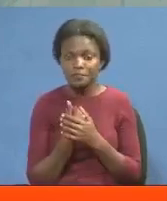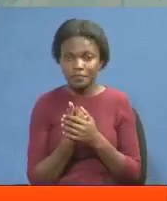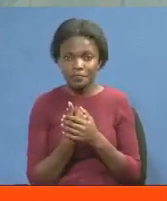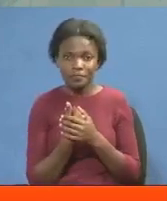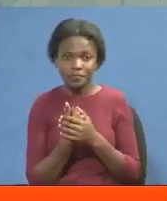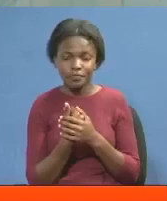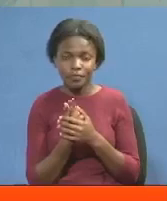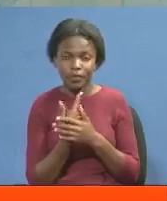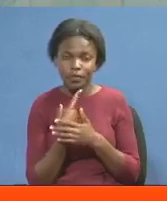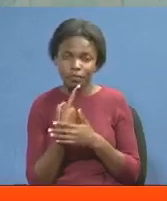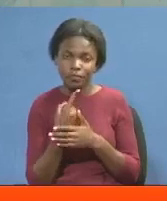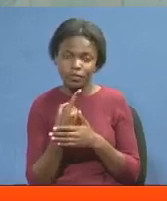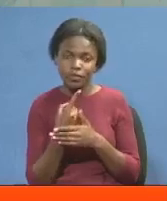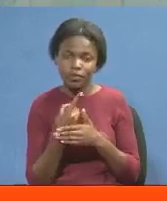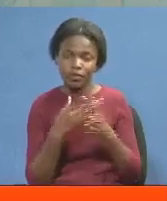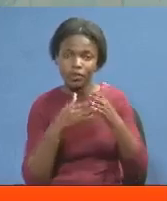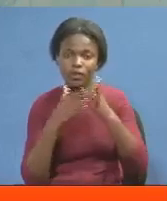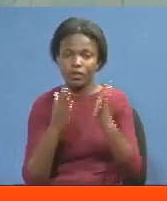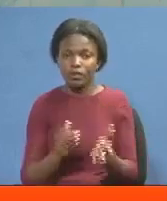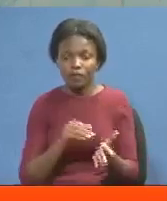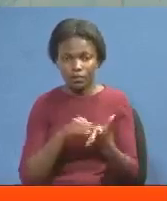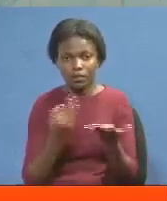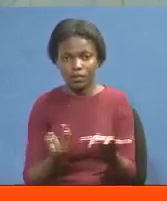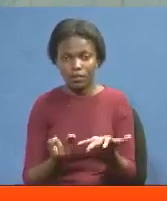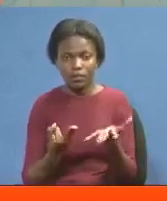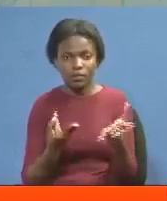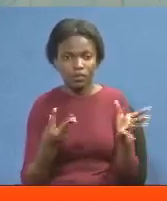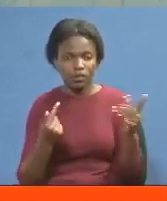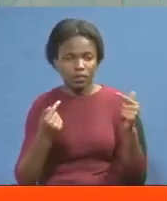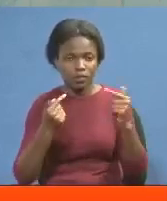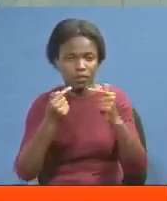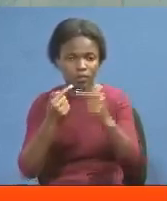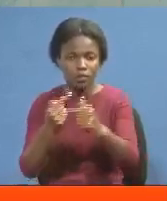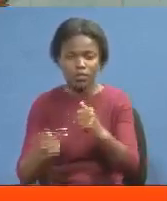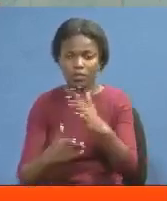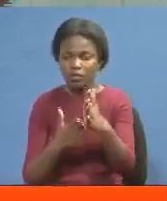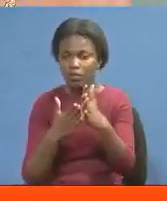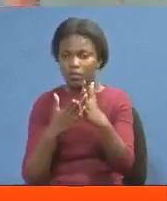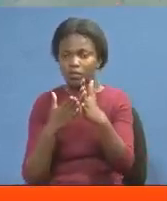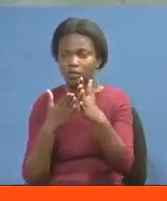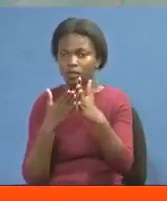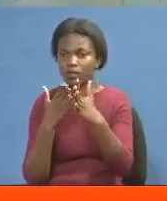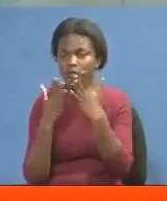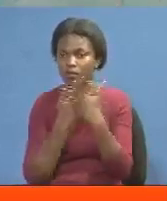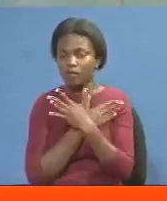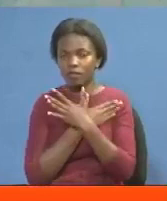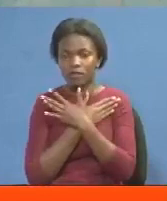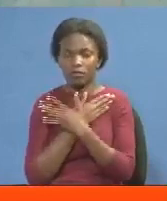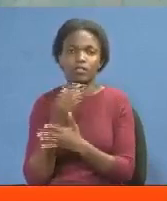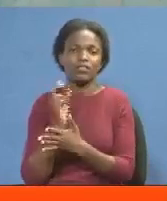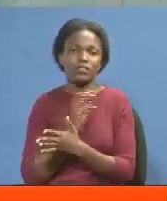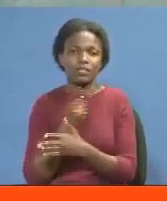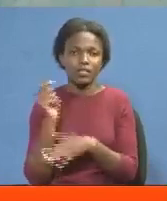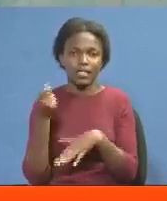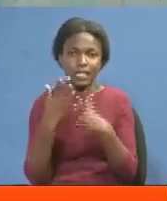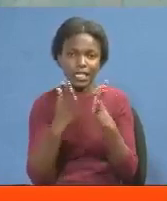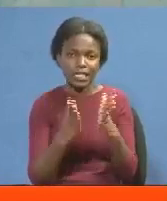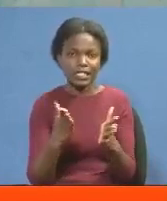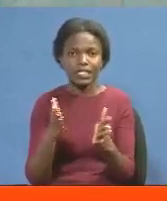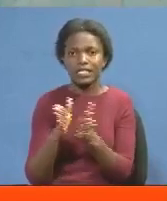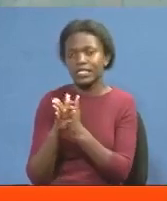legislation? So our leaders have failed to extend that same friendship that we and our brothers in Somalia have cultivated.